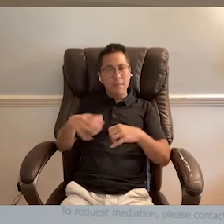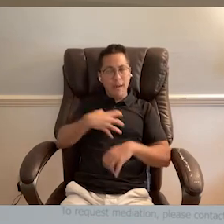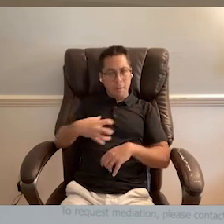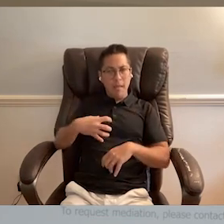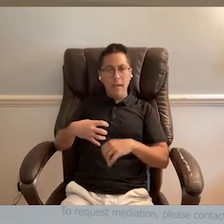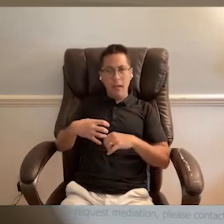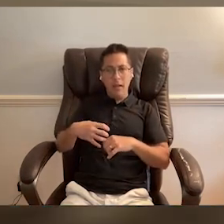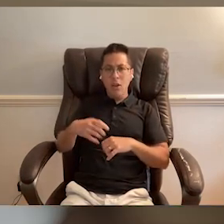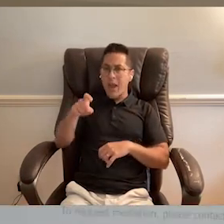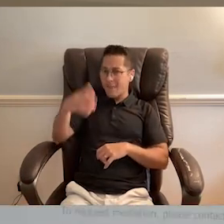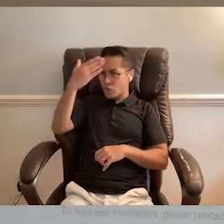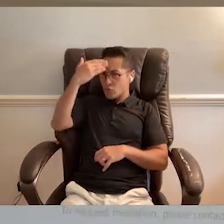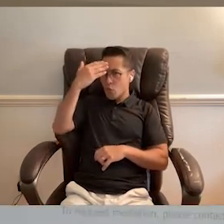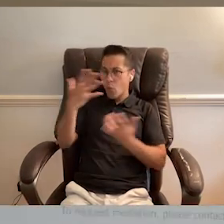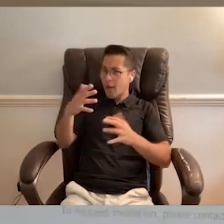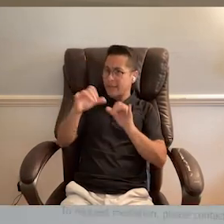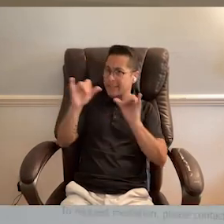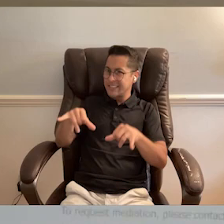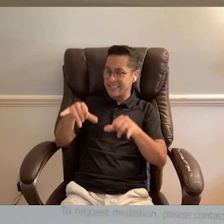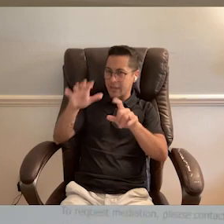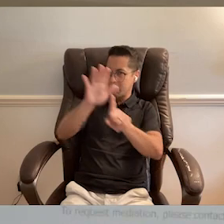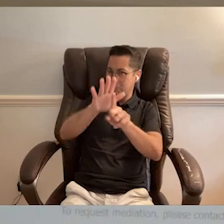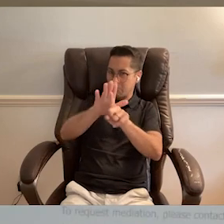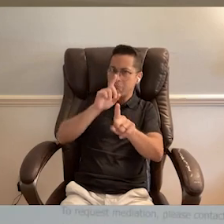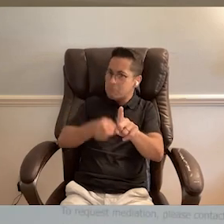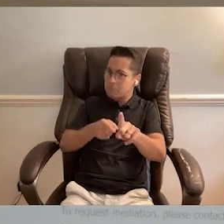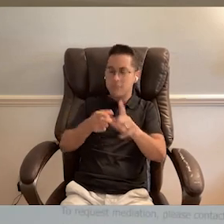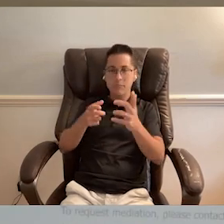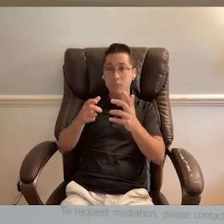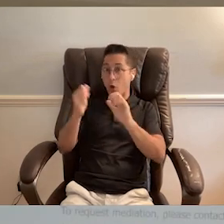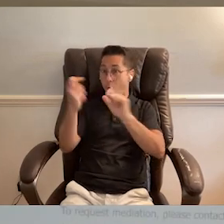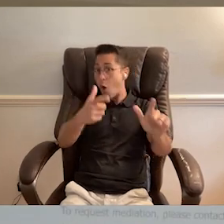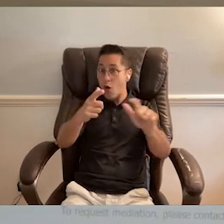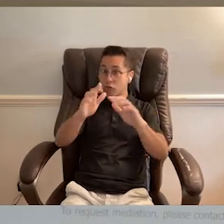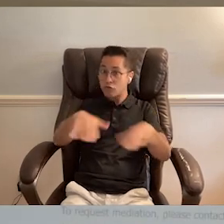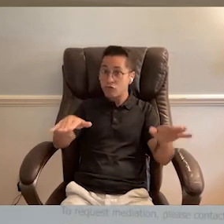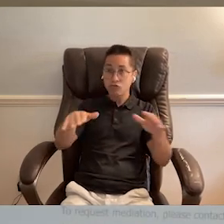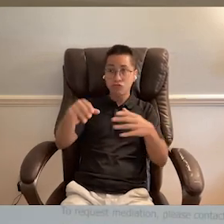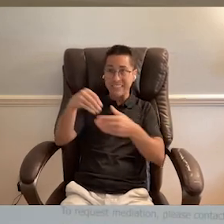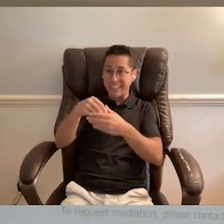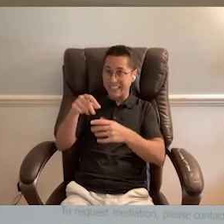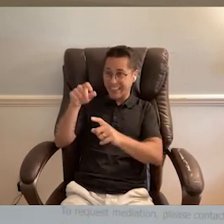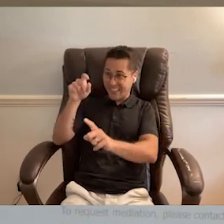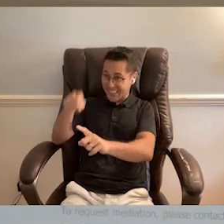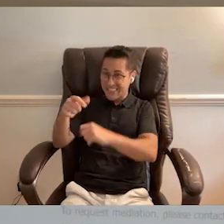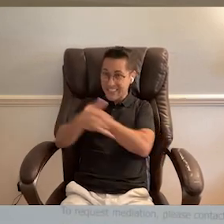the systemic is. Is it all children in such and such county that,